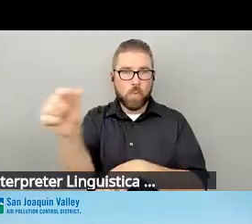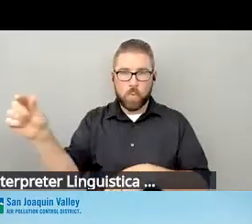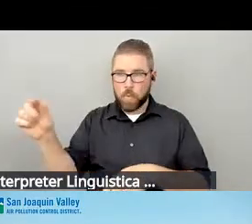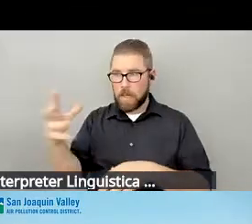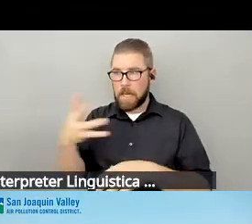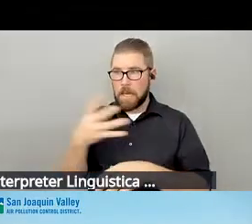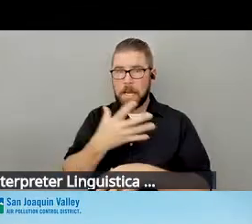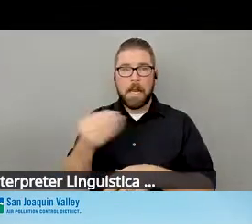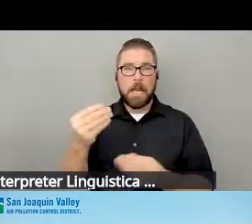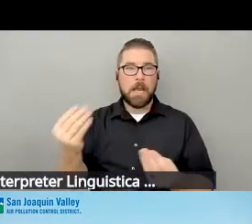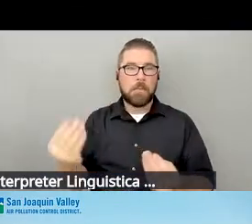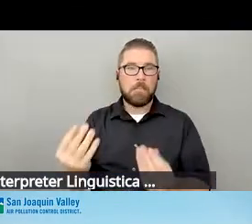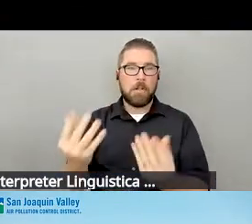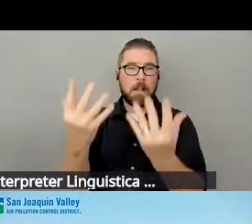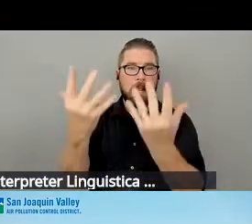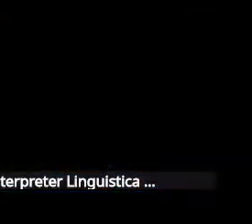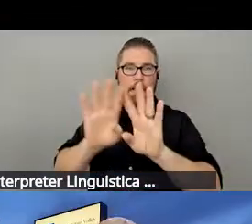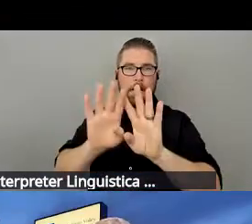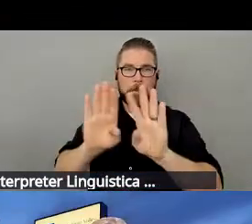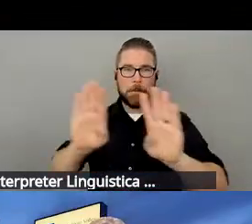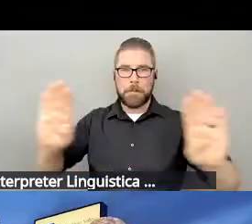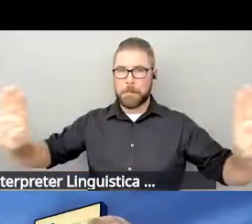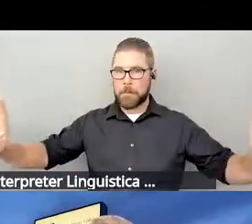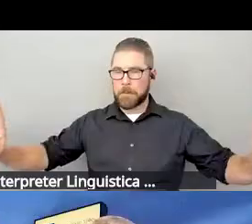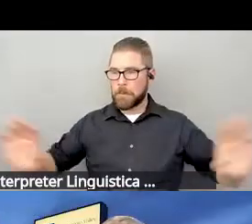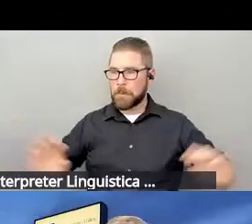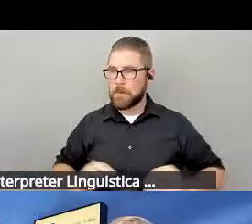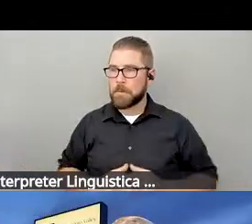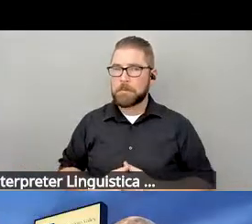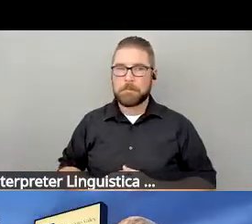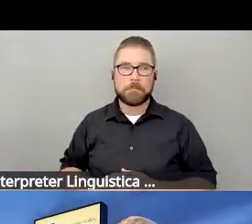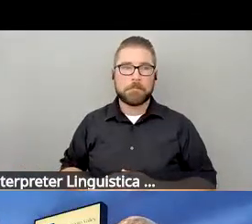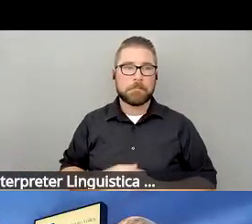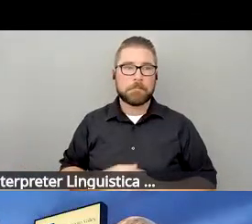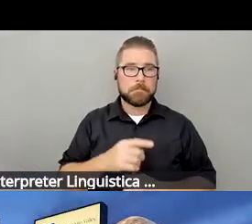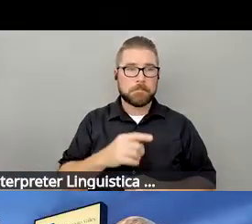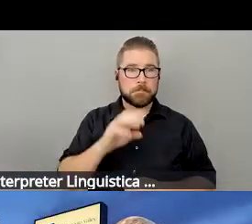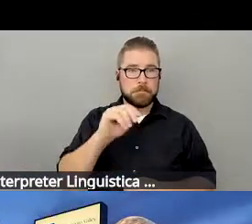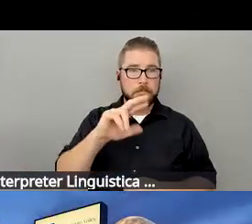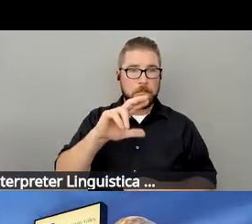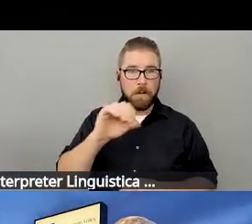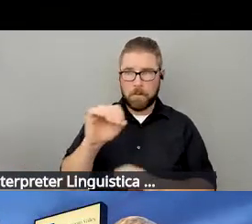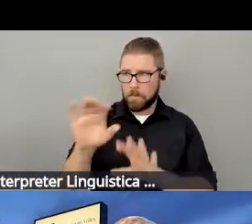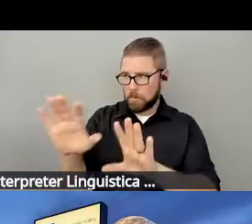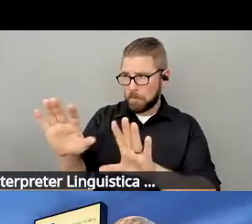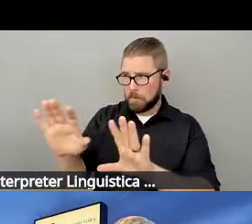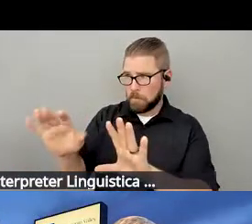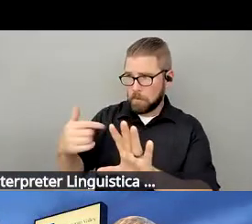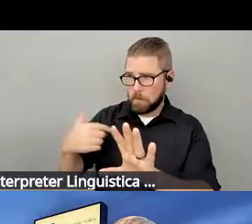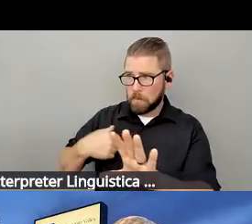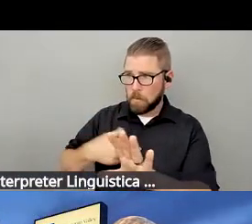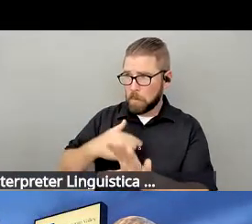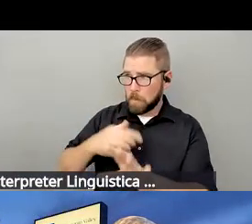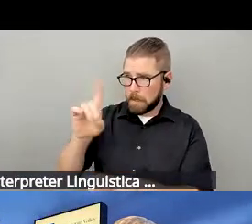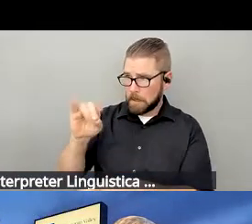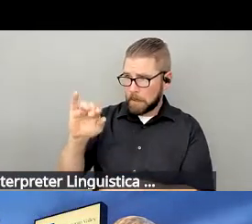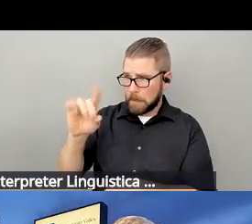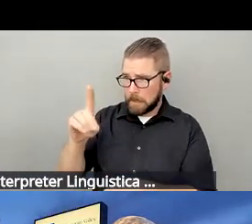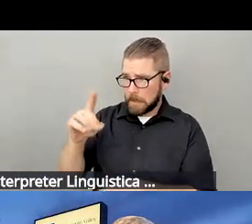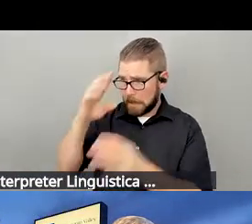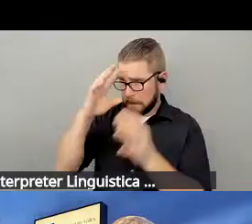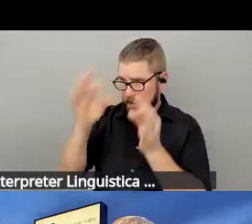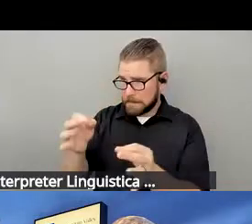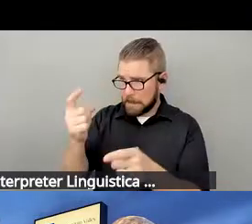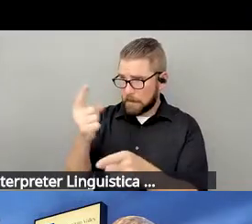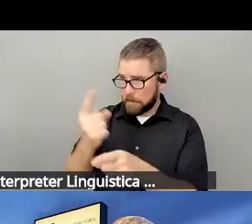Jared. So before we go on, let me just clarify, we did make the decision, right? That's right, Margot.